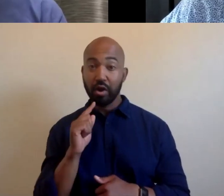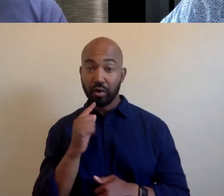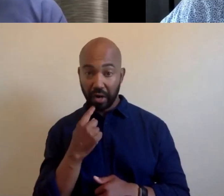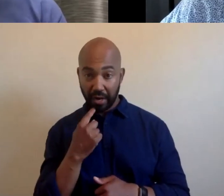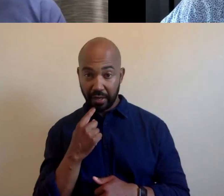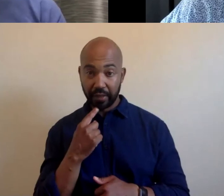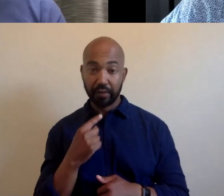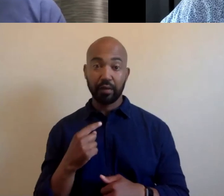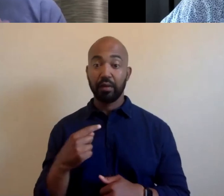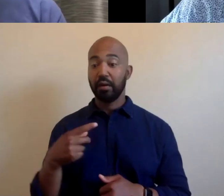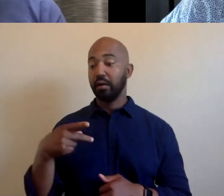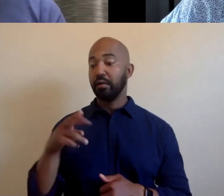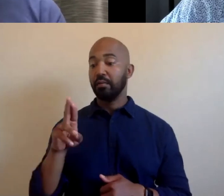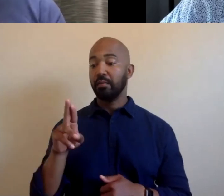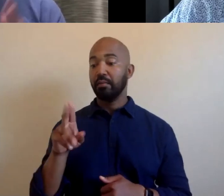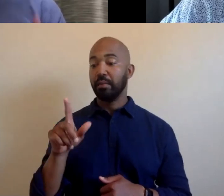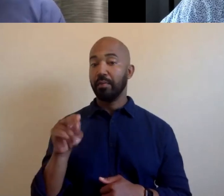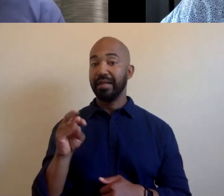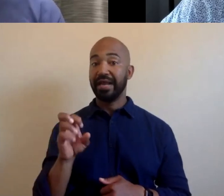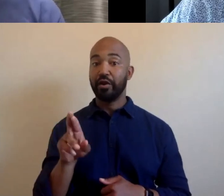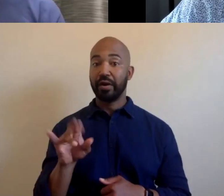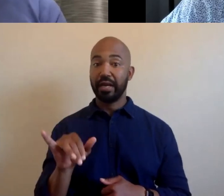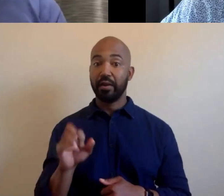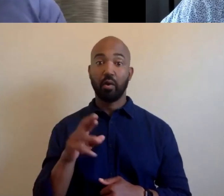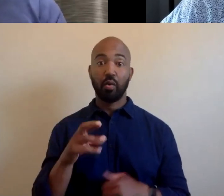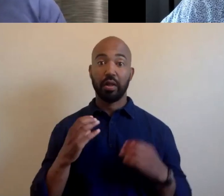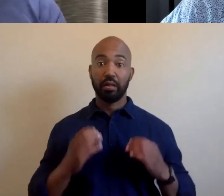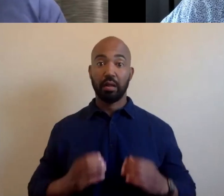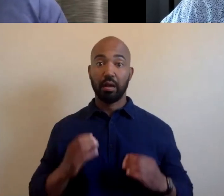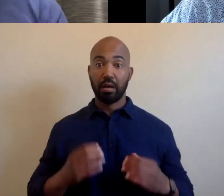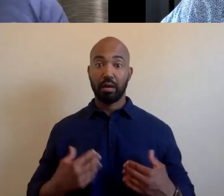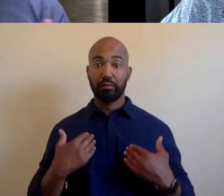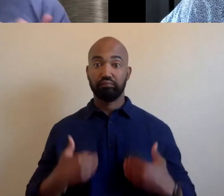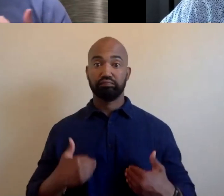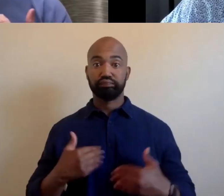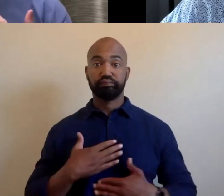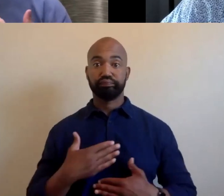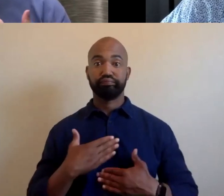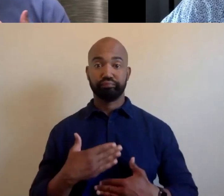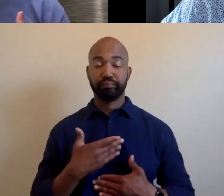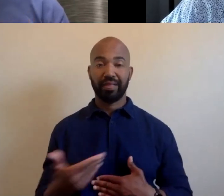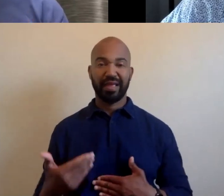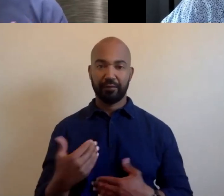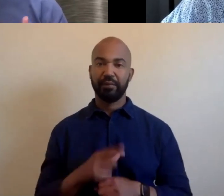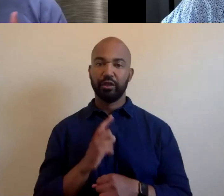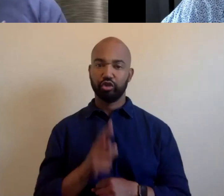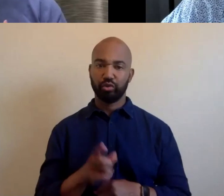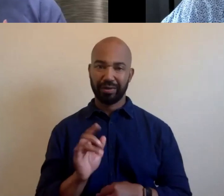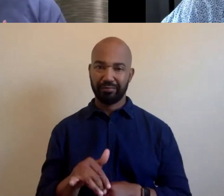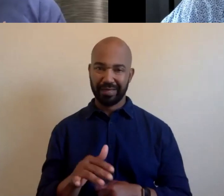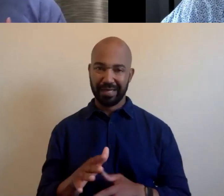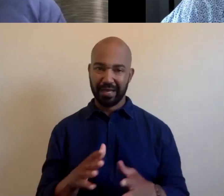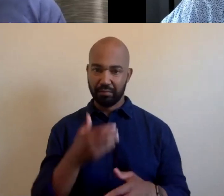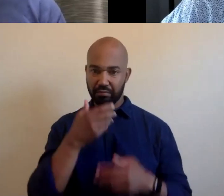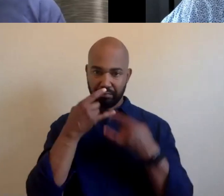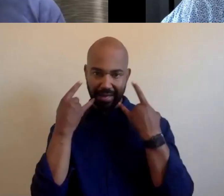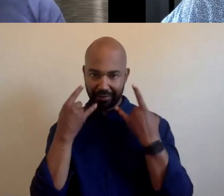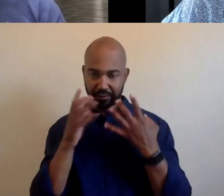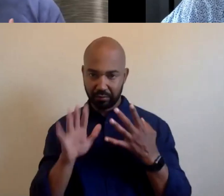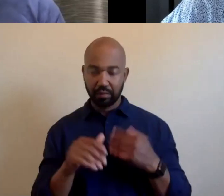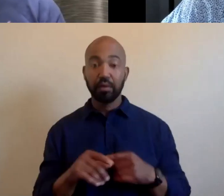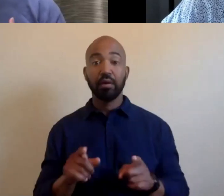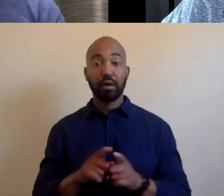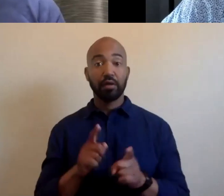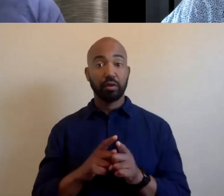or lung concern, be careful. But I would definitely recommend masks, and then trying to stay away from